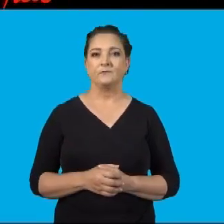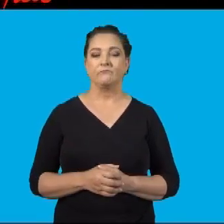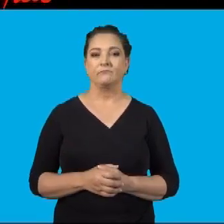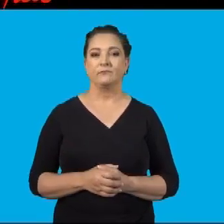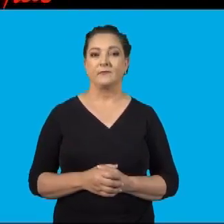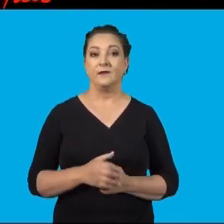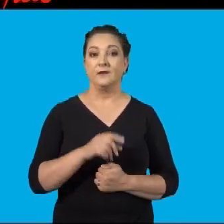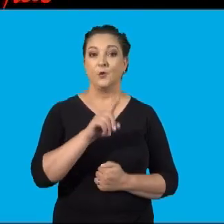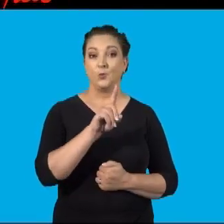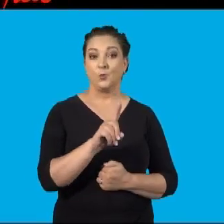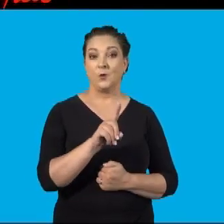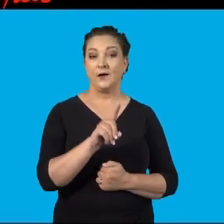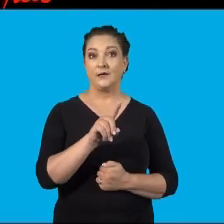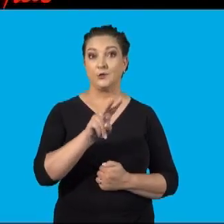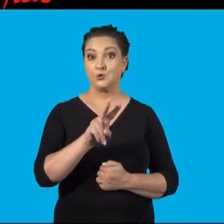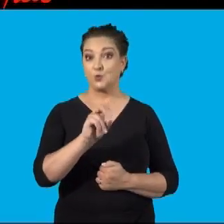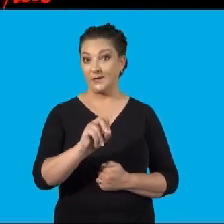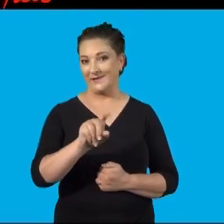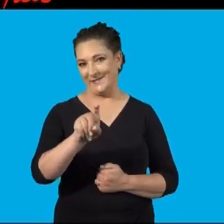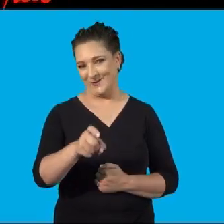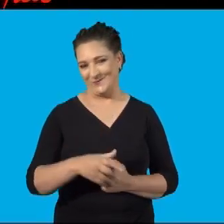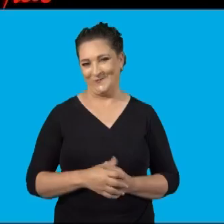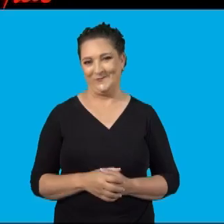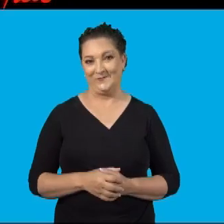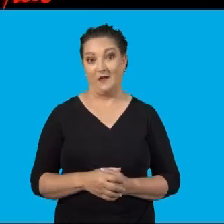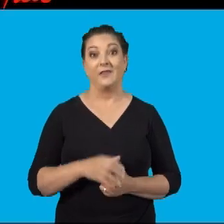get? I end up with